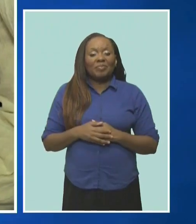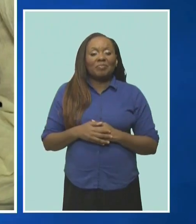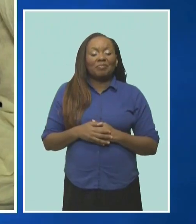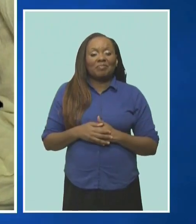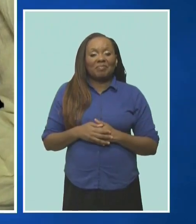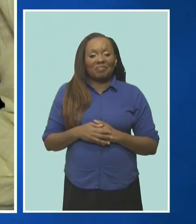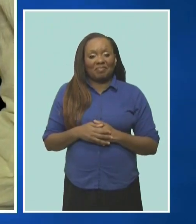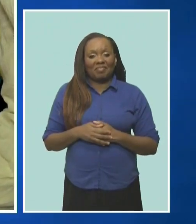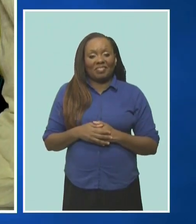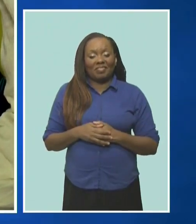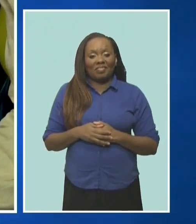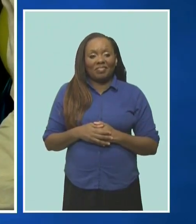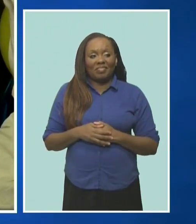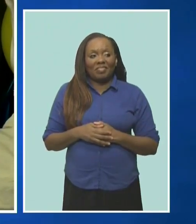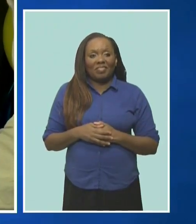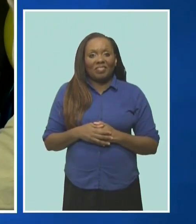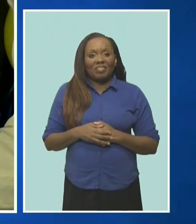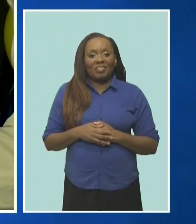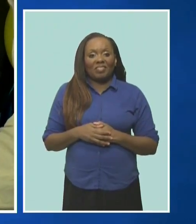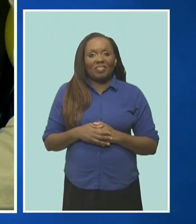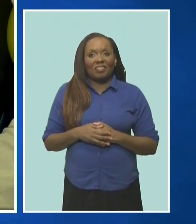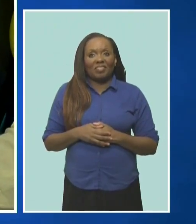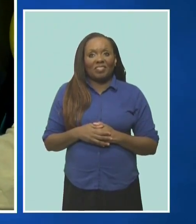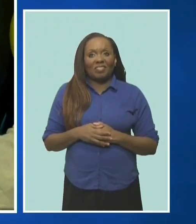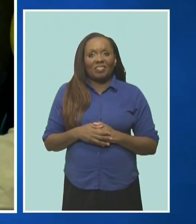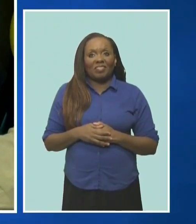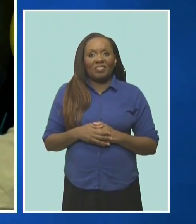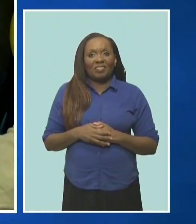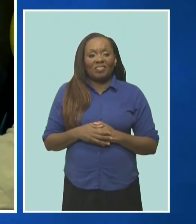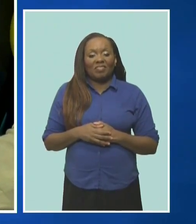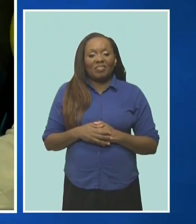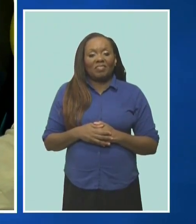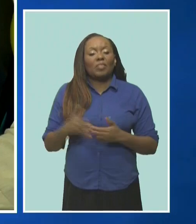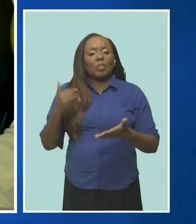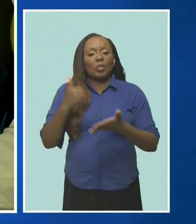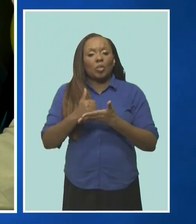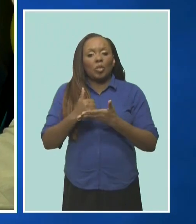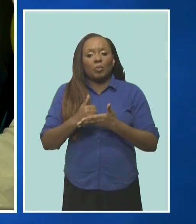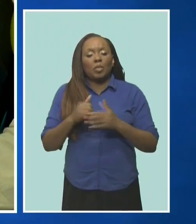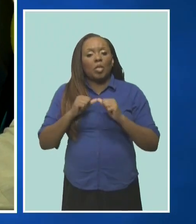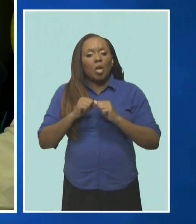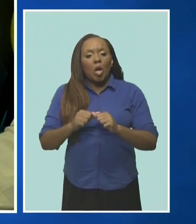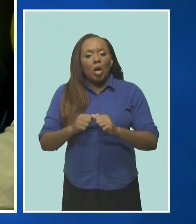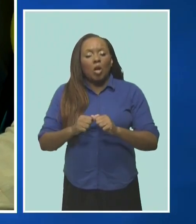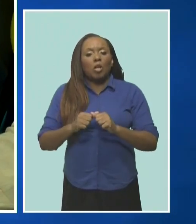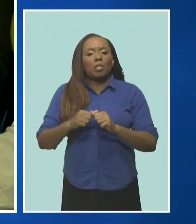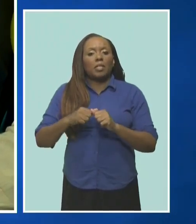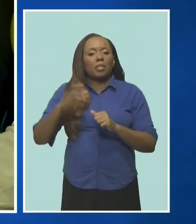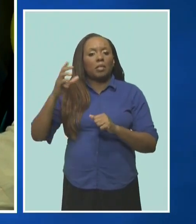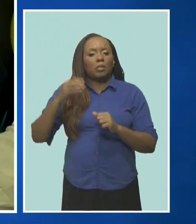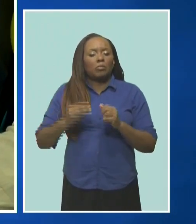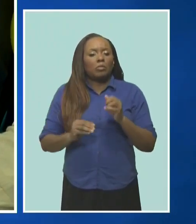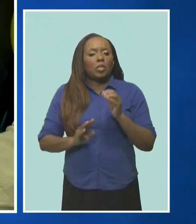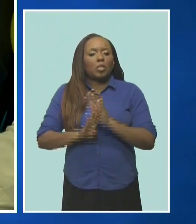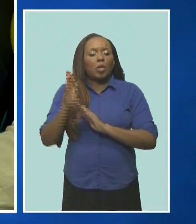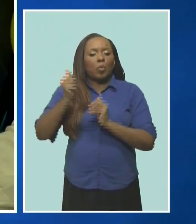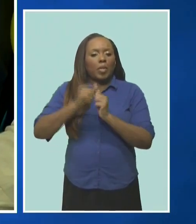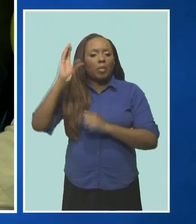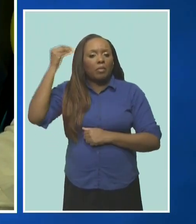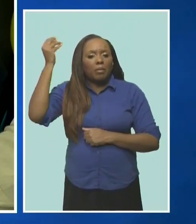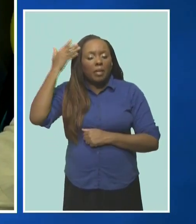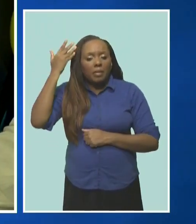all may grow in grace and do what is right, so